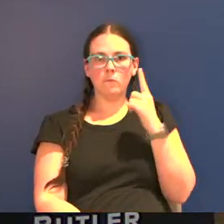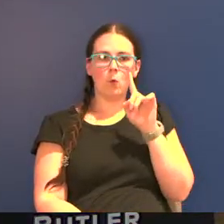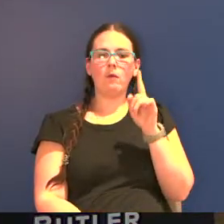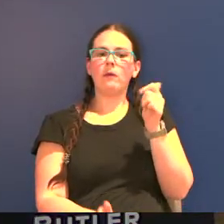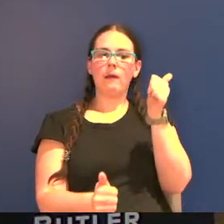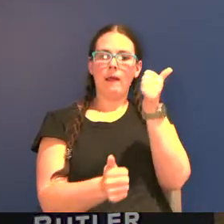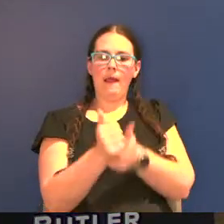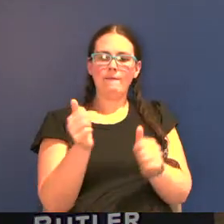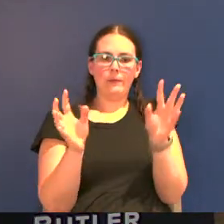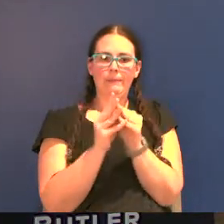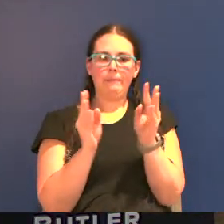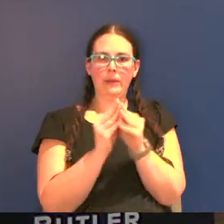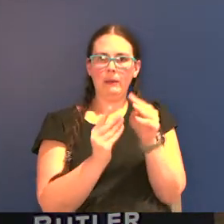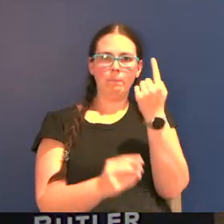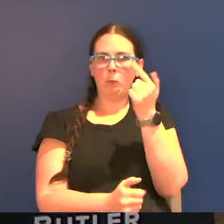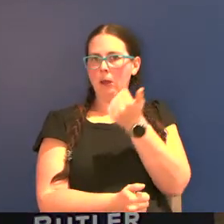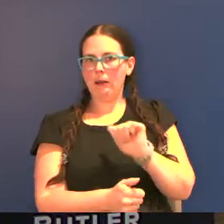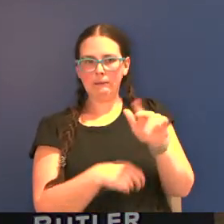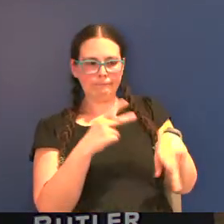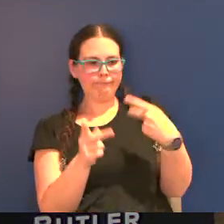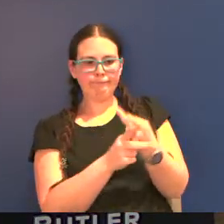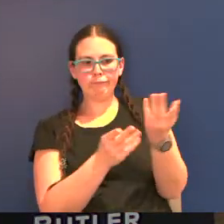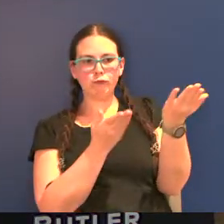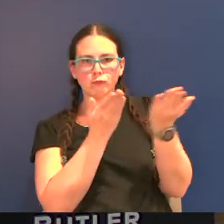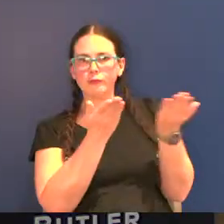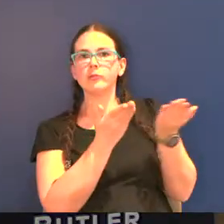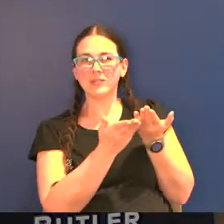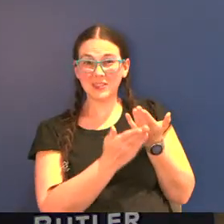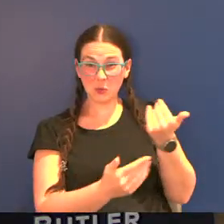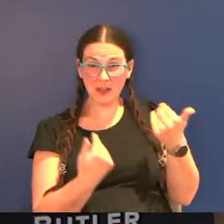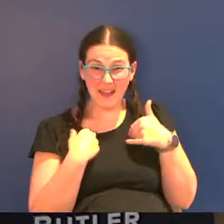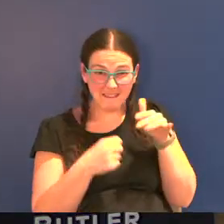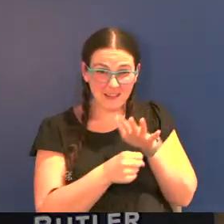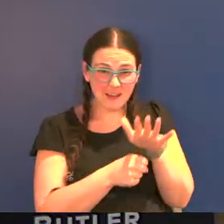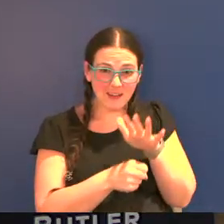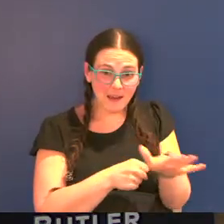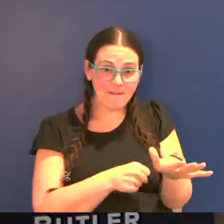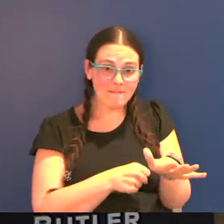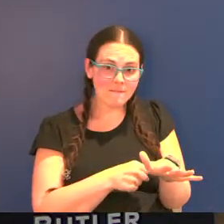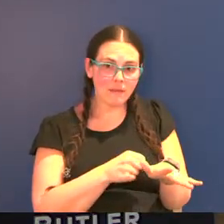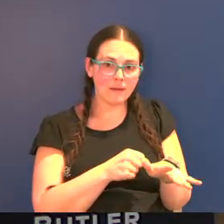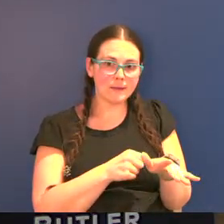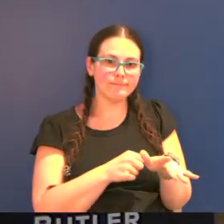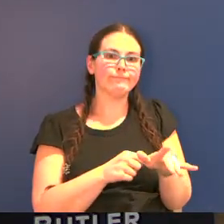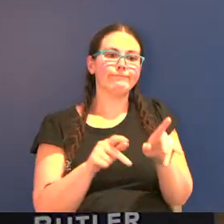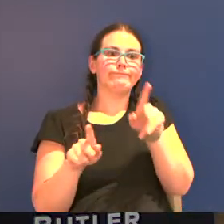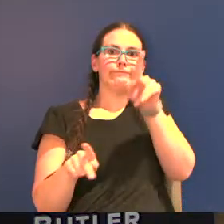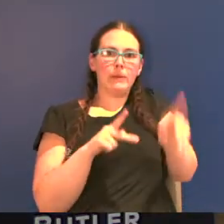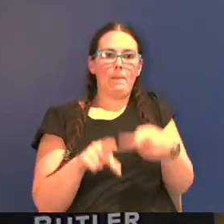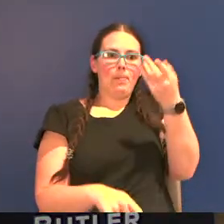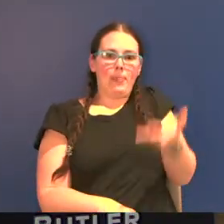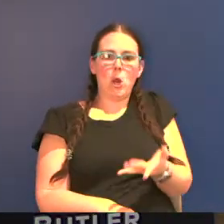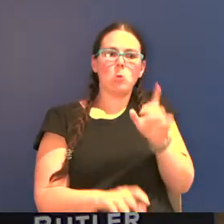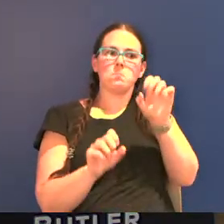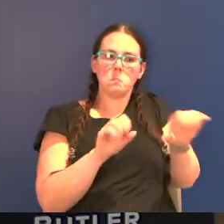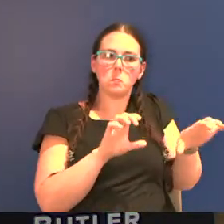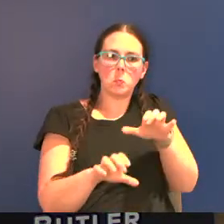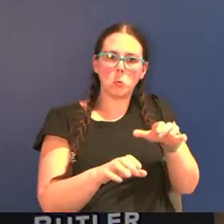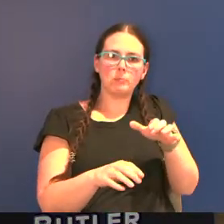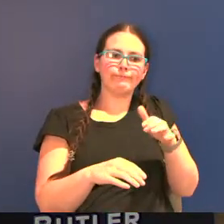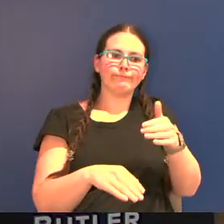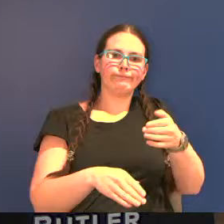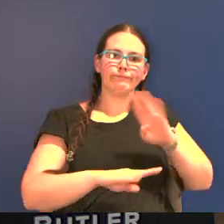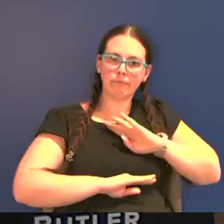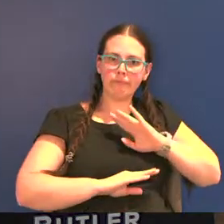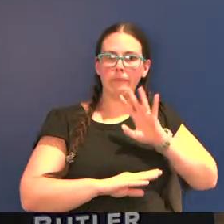meeting for any kind of services. So do we have enough feet on the ground to do that with this high